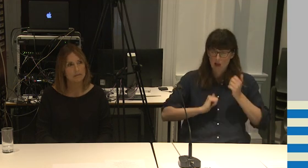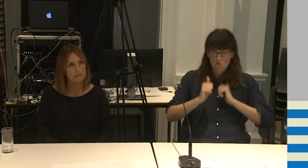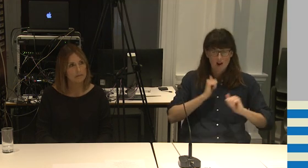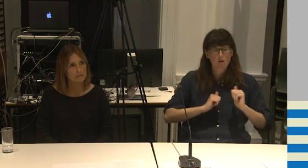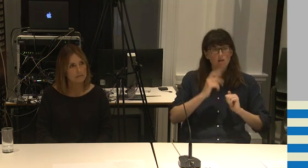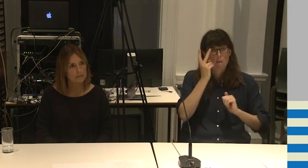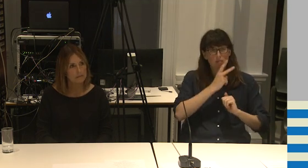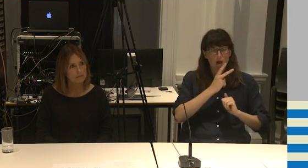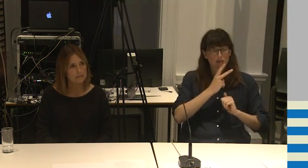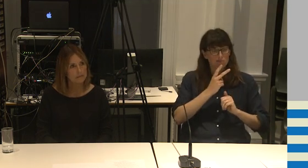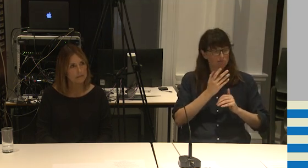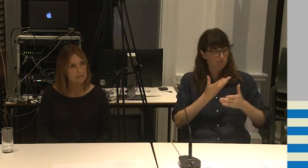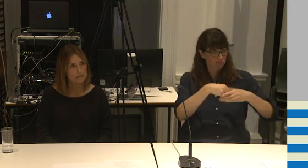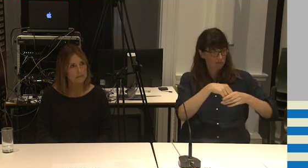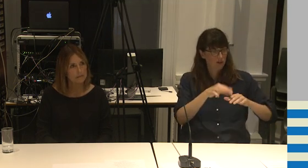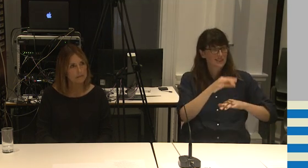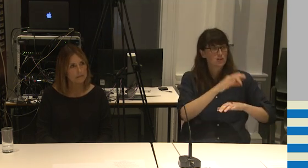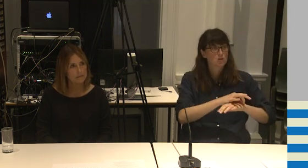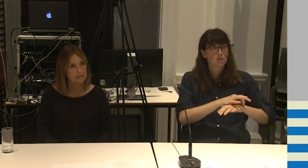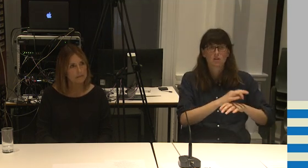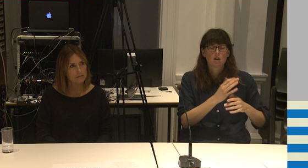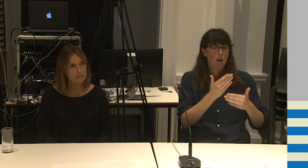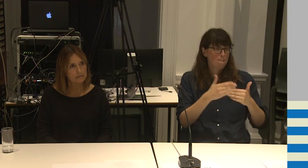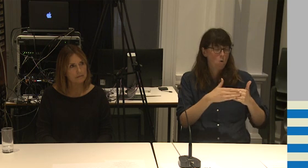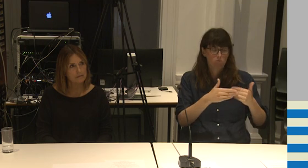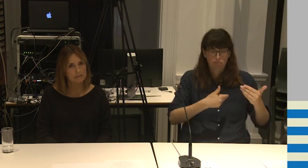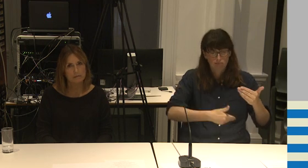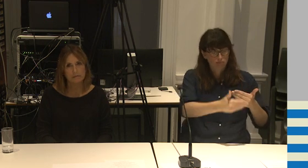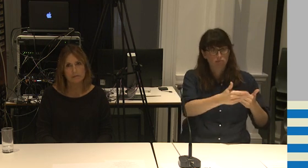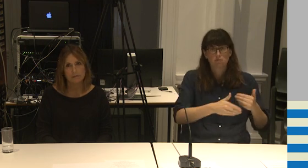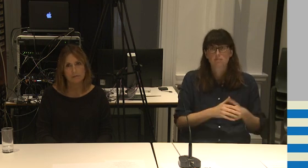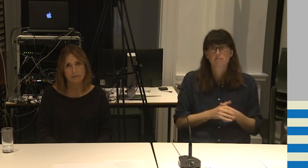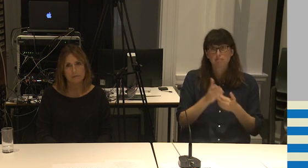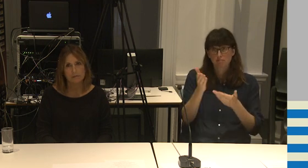in architecture, there's a lot of work that goes with that.